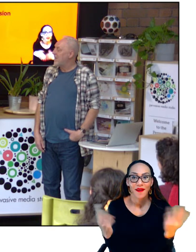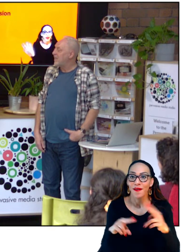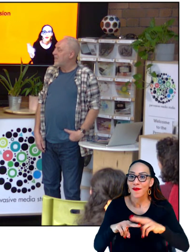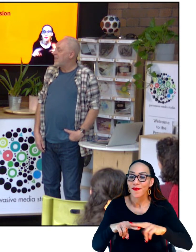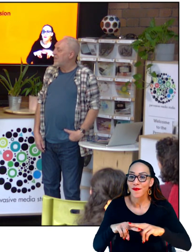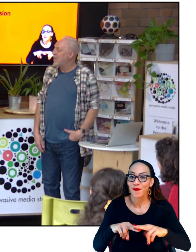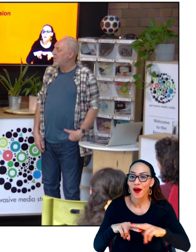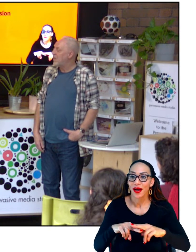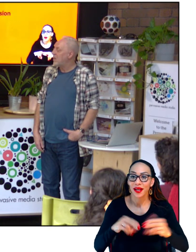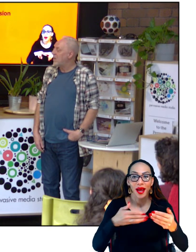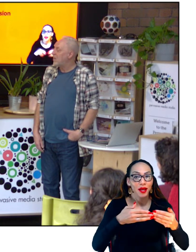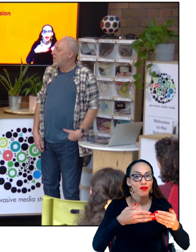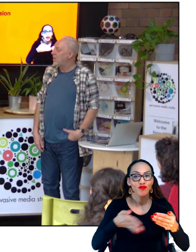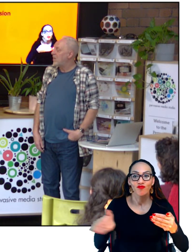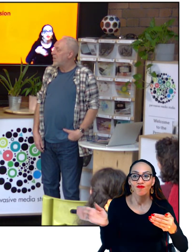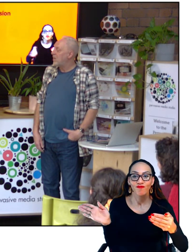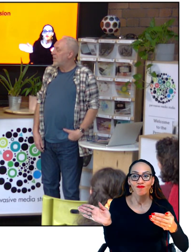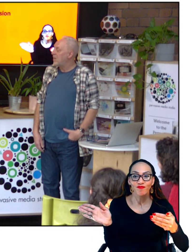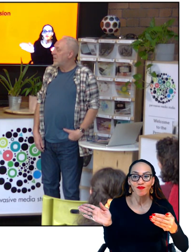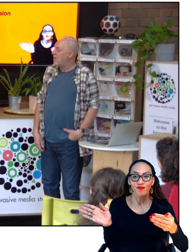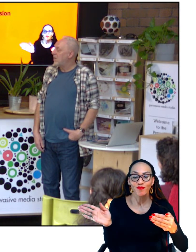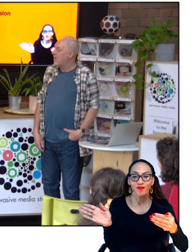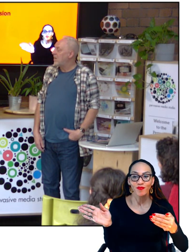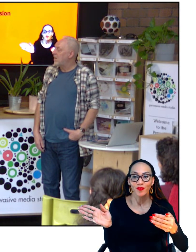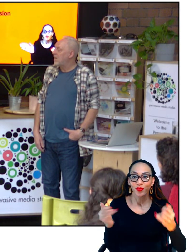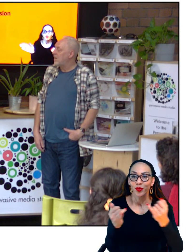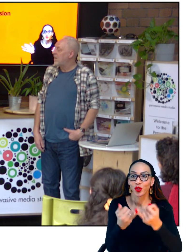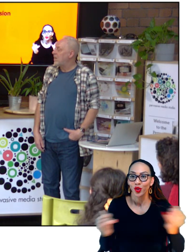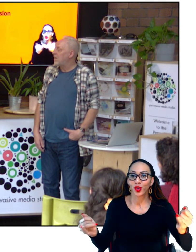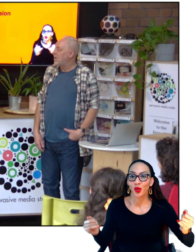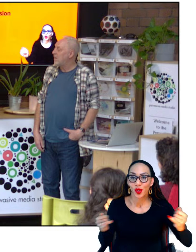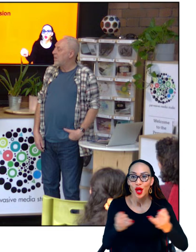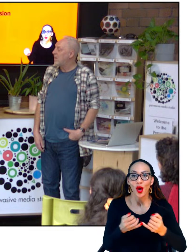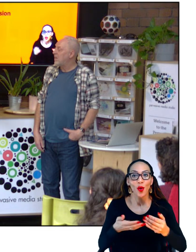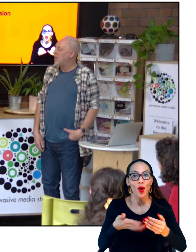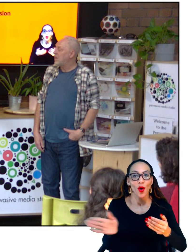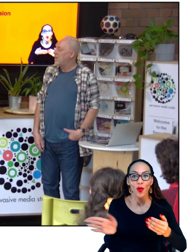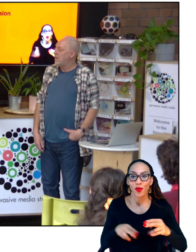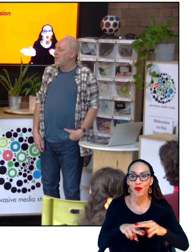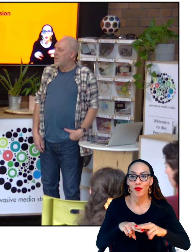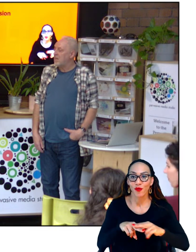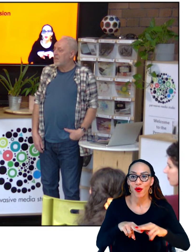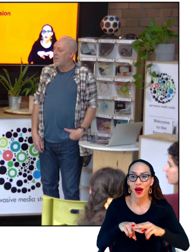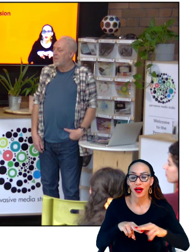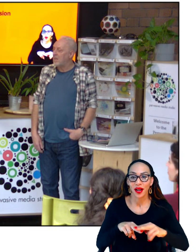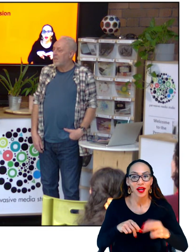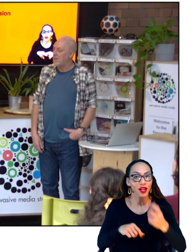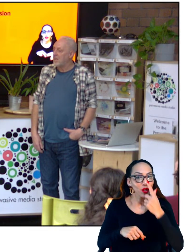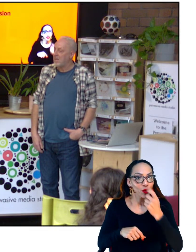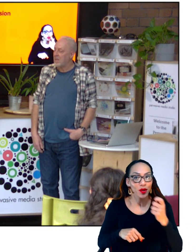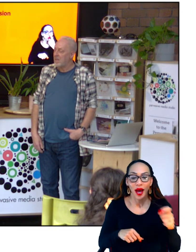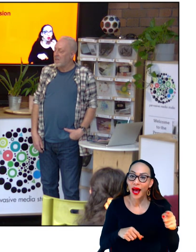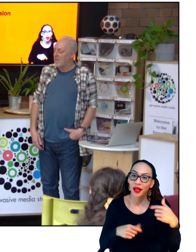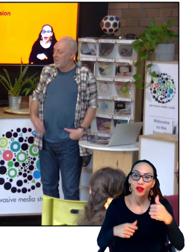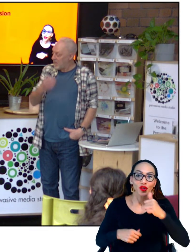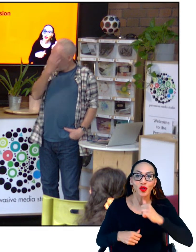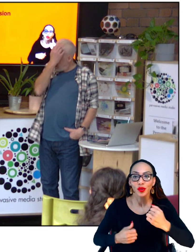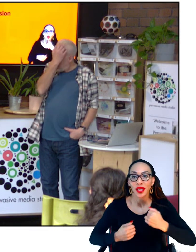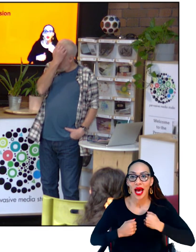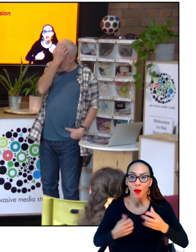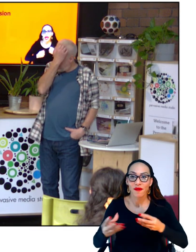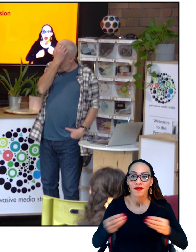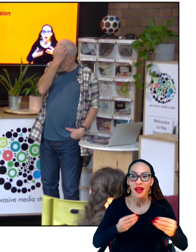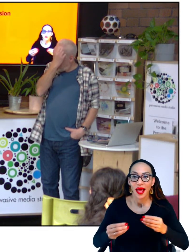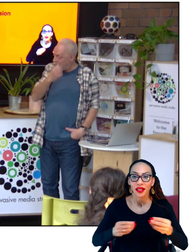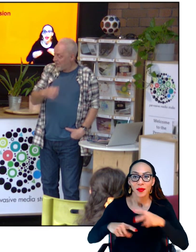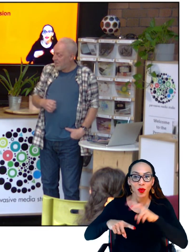Media Studio for Open Studio Friday, where we offer you the chance to spend some time in the space by hot desking alongside our residents and staff from 10 a.m. to 5